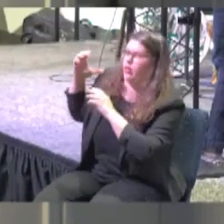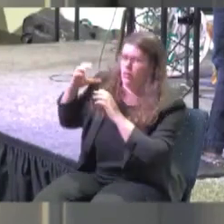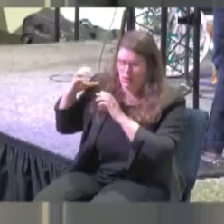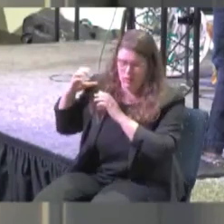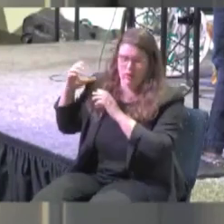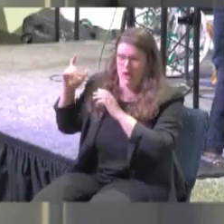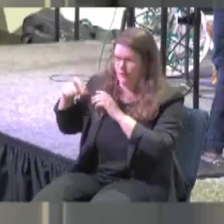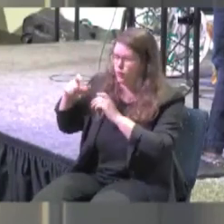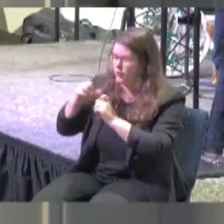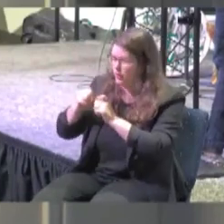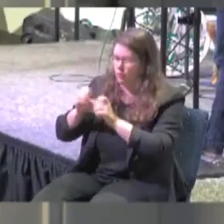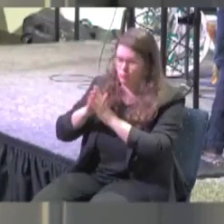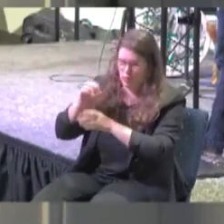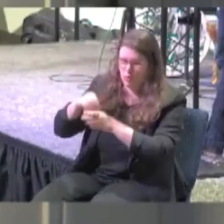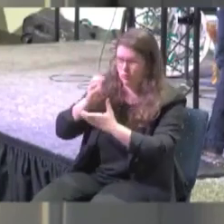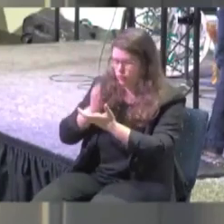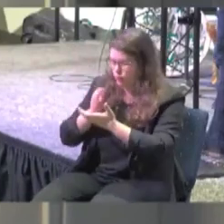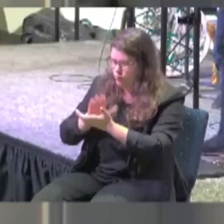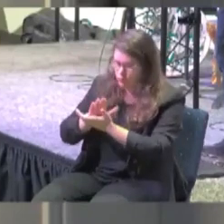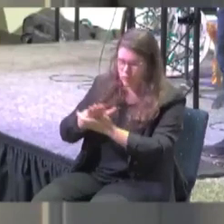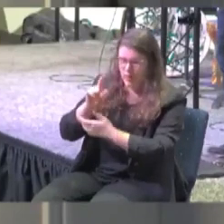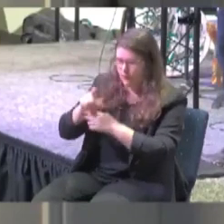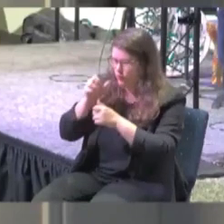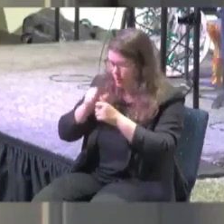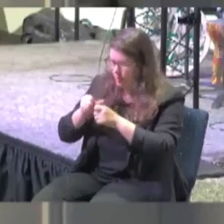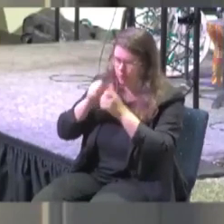go. Sorry.